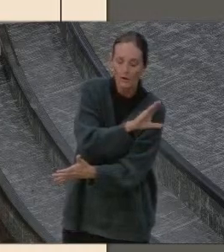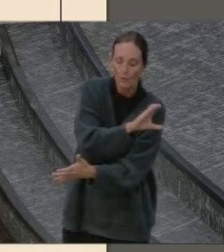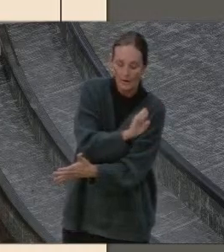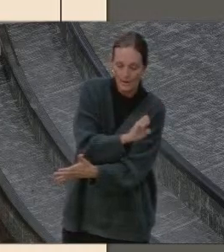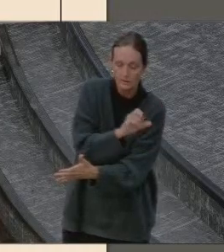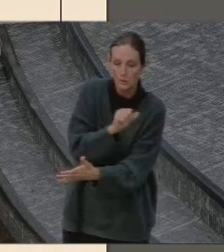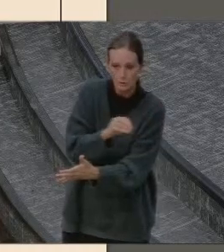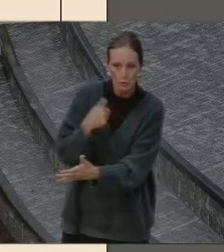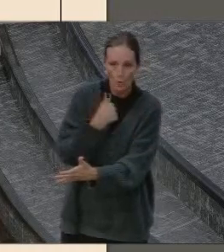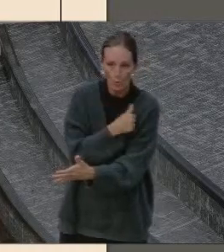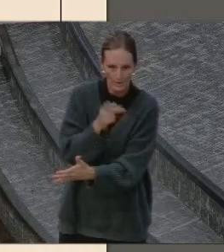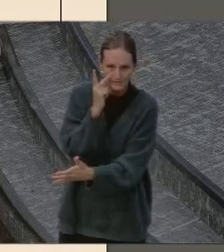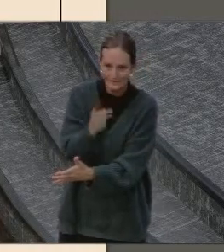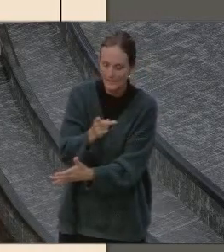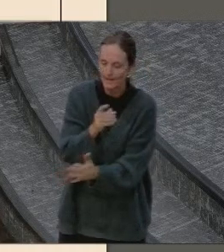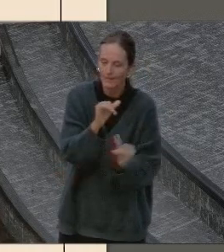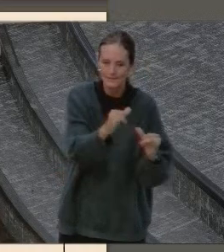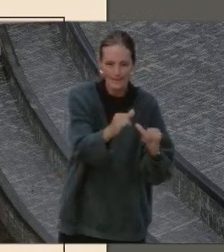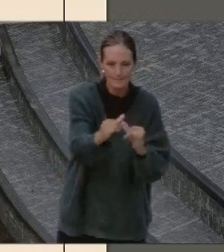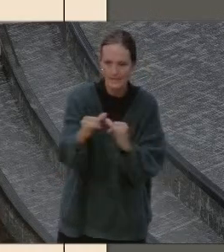districts nationwide.